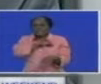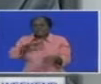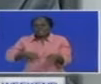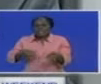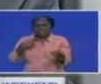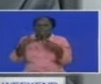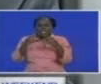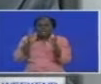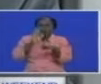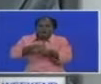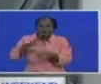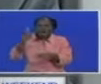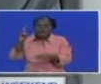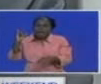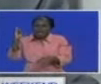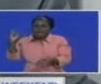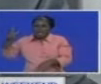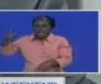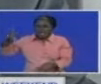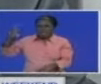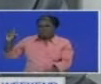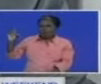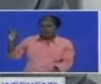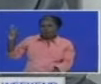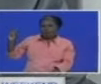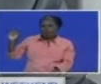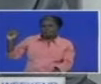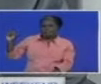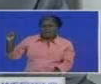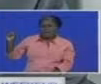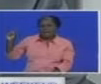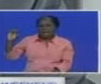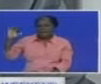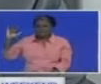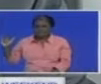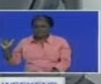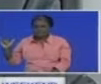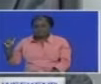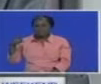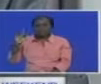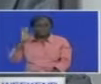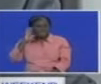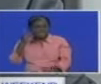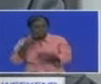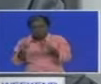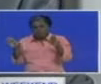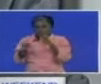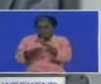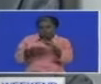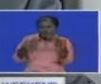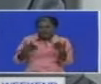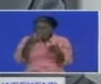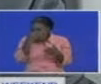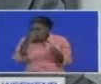I'm saying. I say the things we have earned from the politicians, we have actually not earned them from the president who is in deputy. We